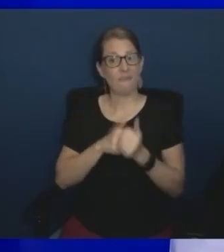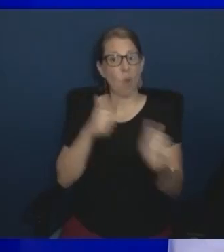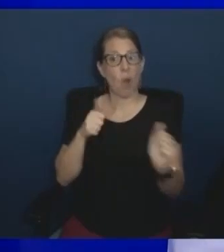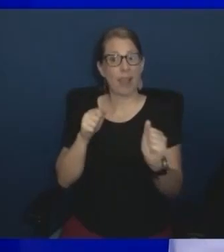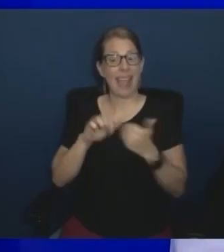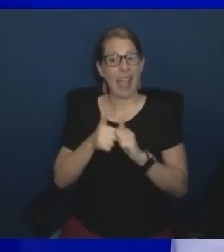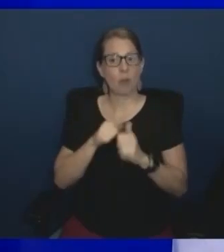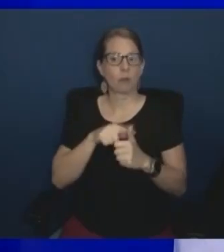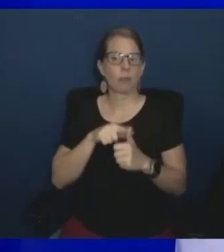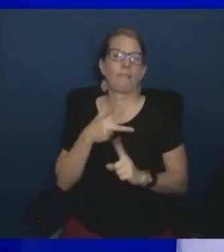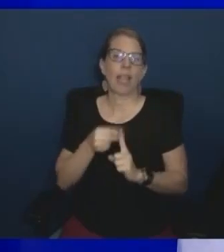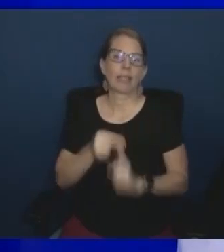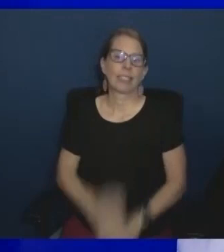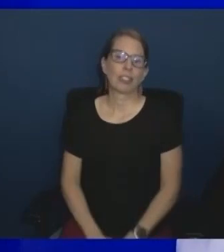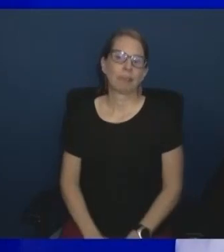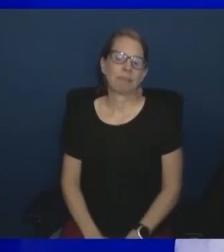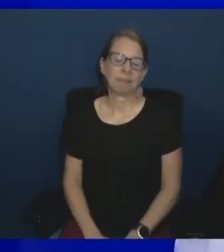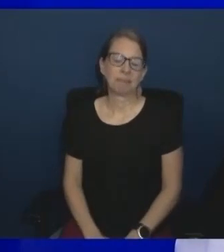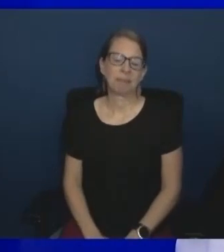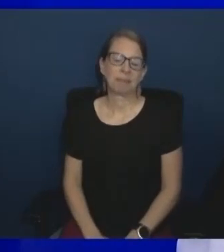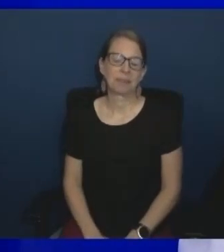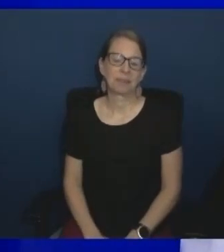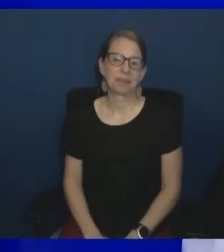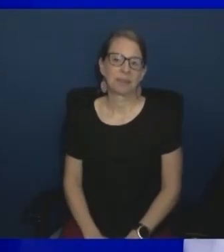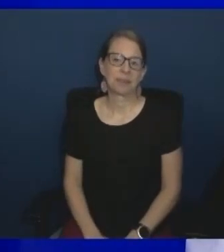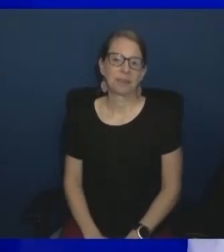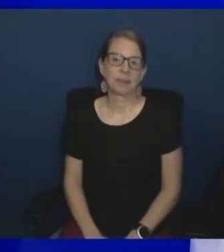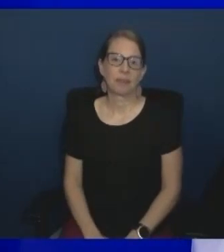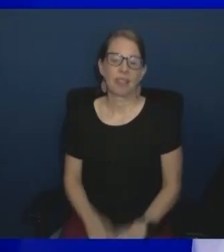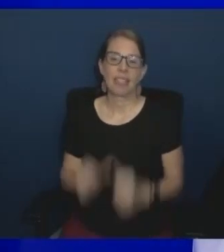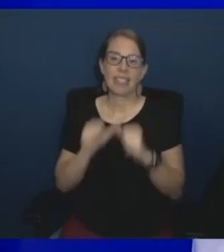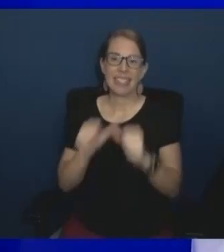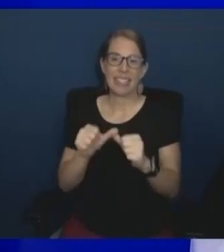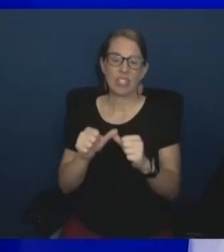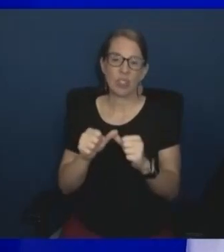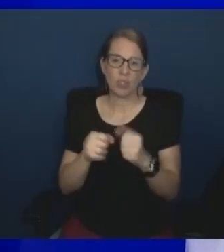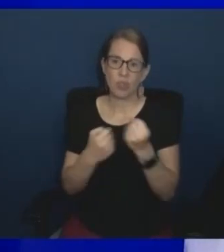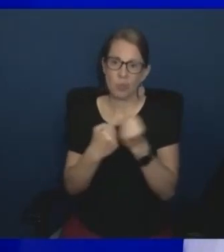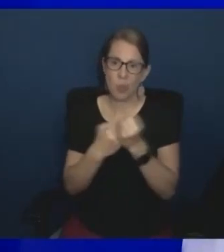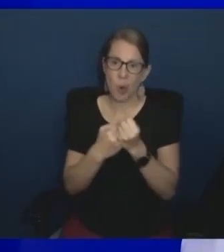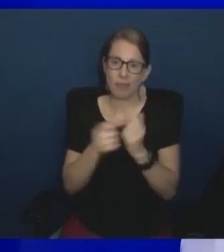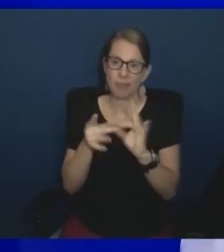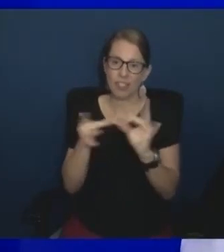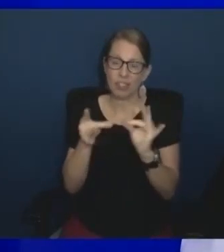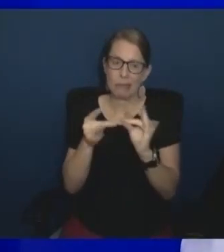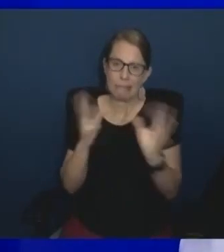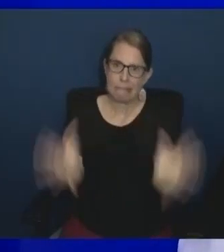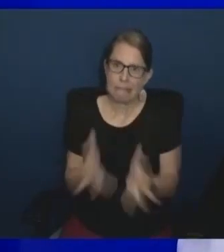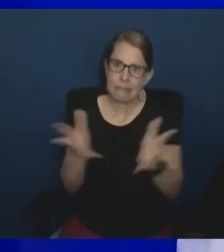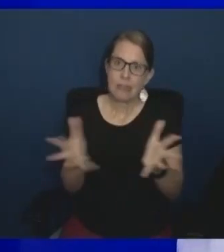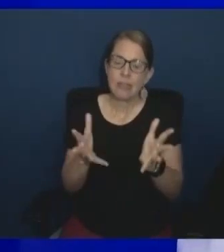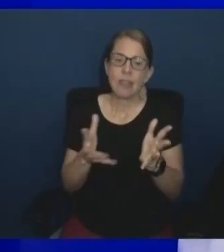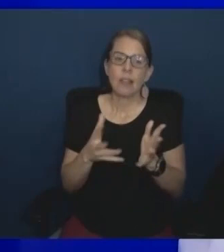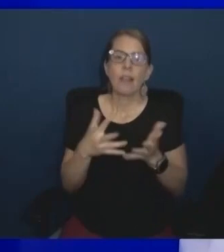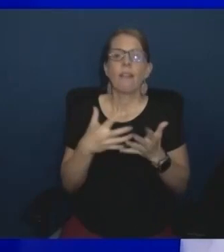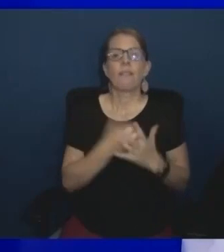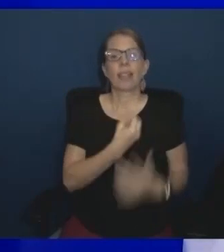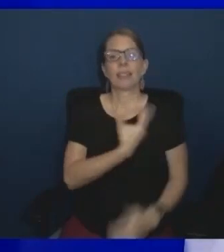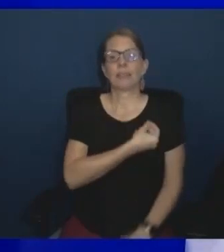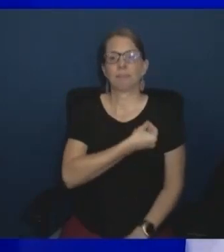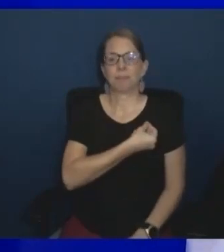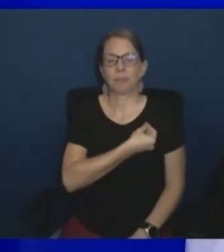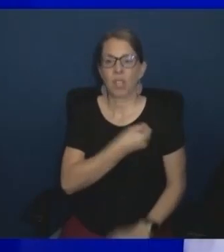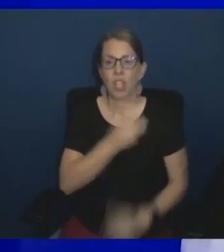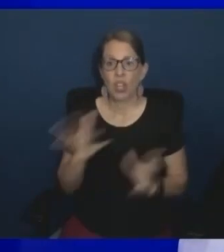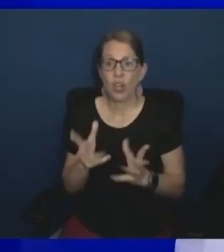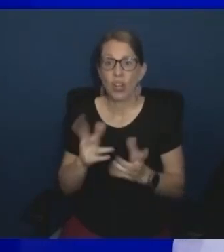vaccination. So continue to endorse that message of getting vaccinated. Encourage your friends and loved ones who have not yet been